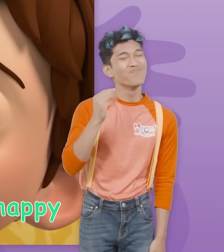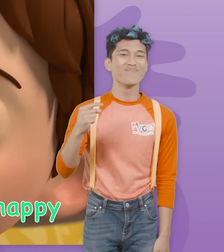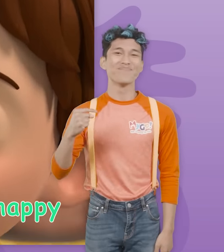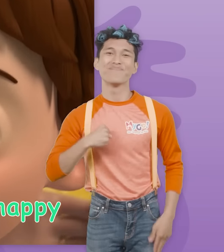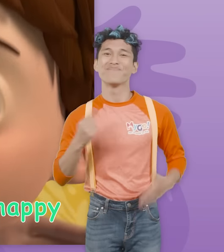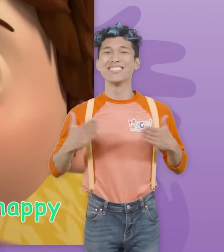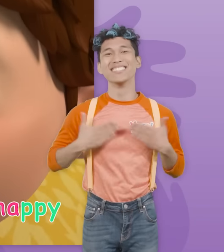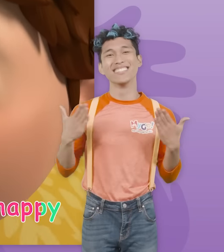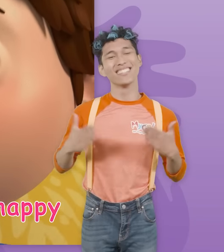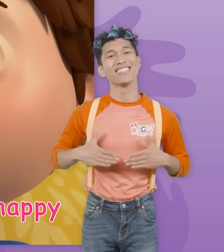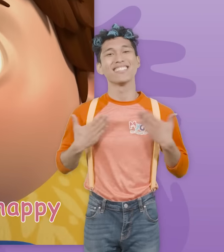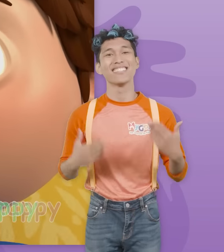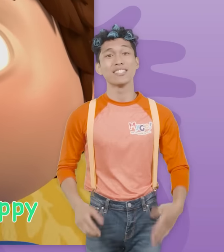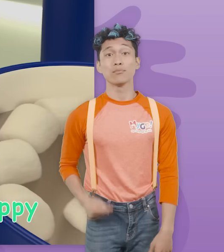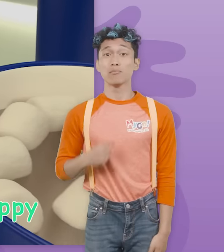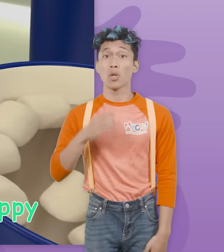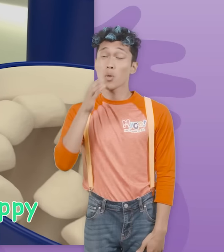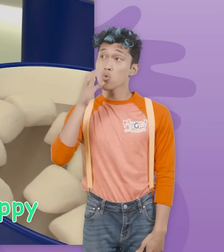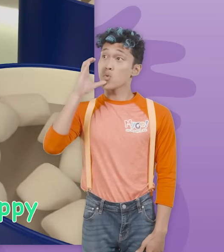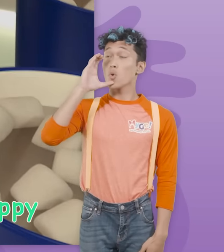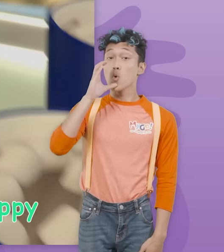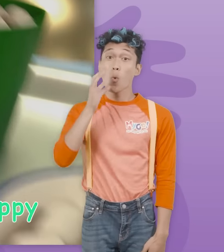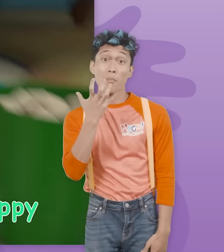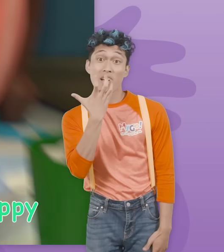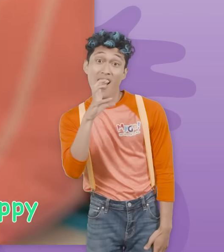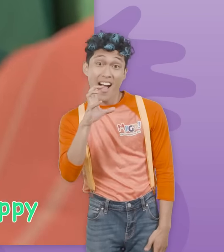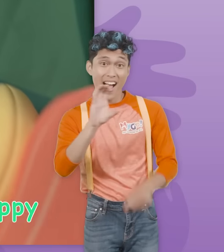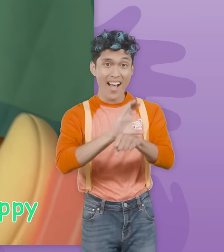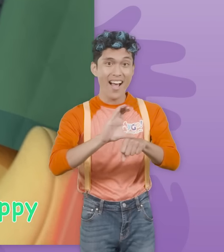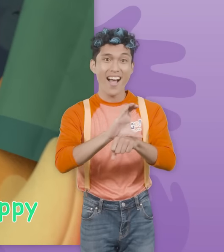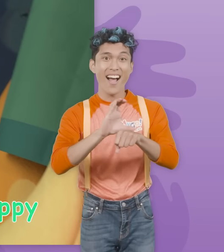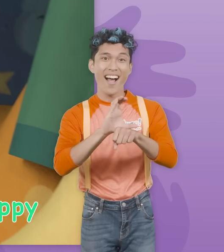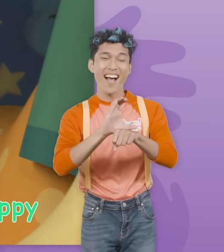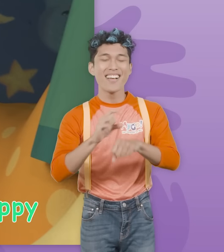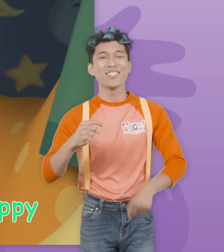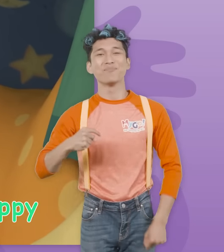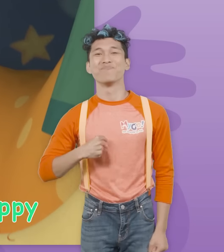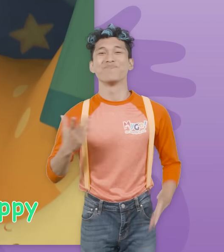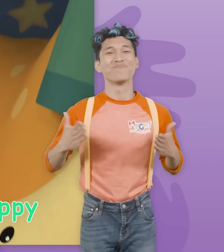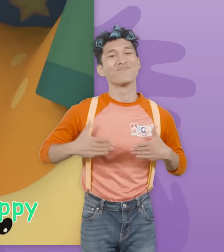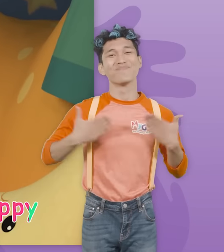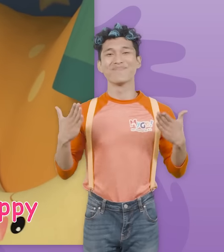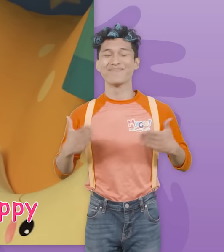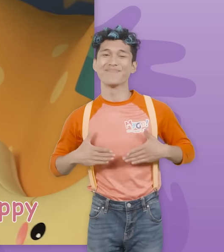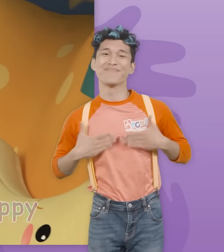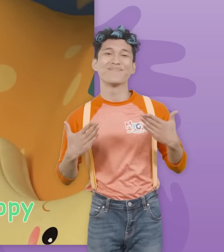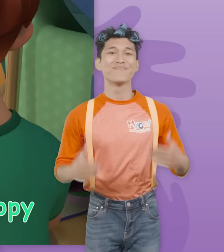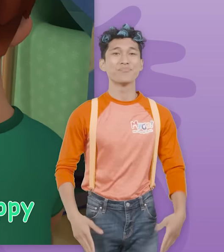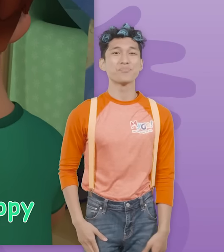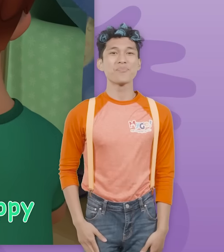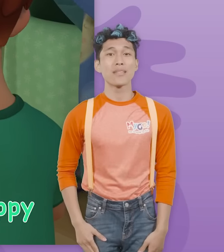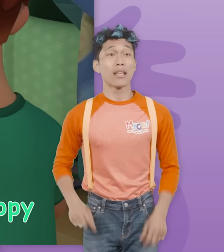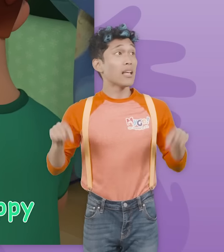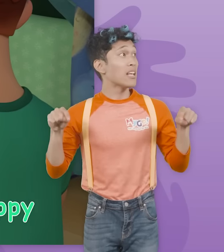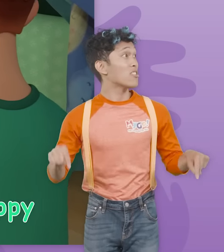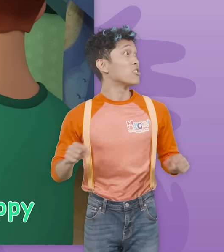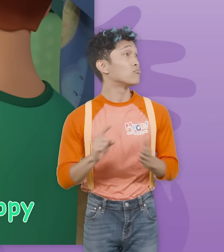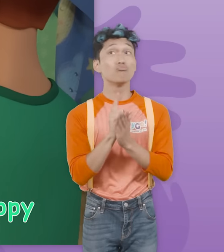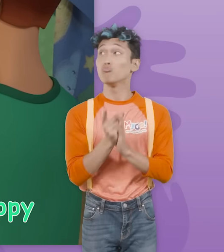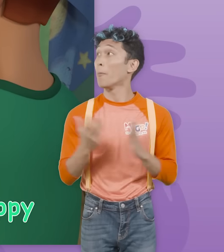It makes me happy When I'm drinking cocoa It makes me happy The